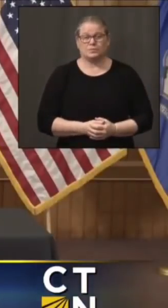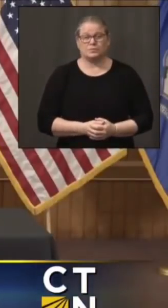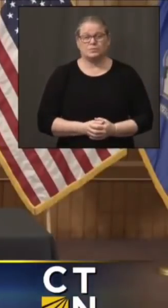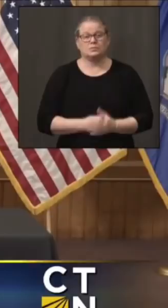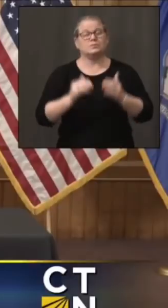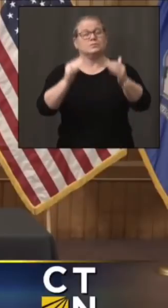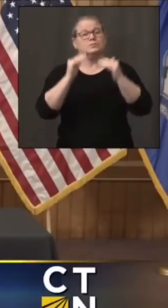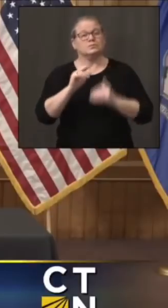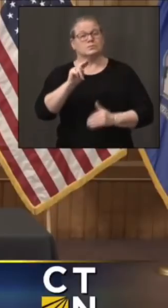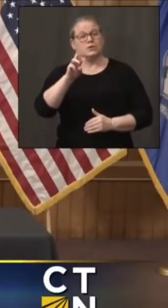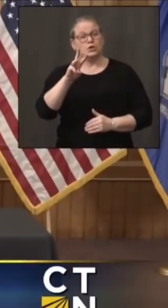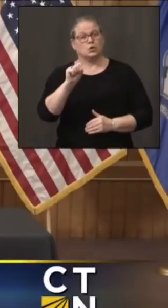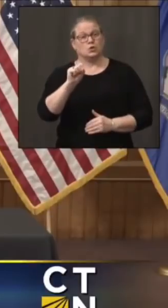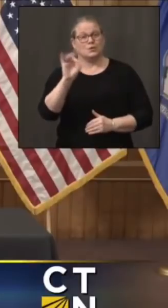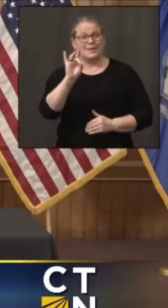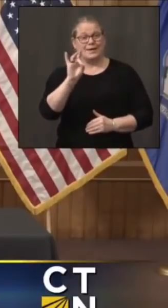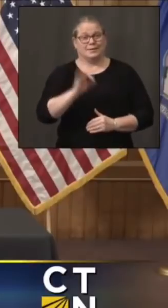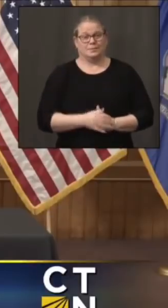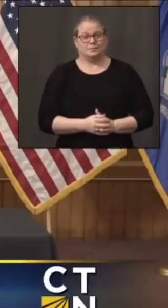News 8.